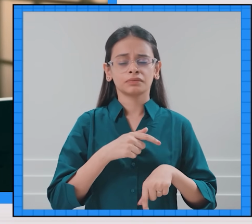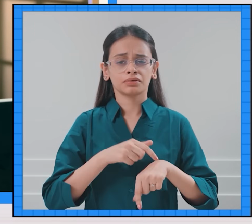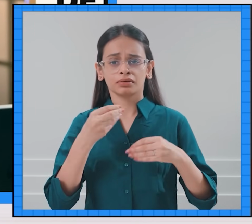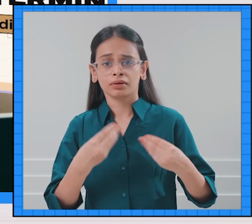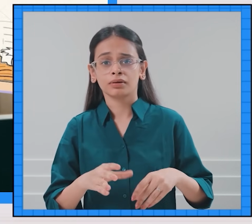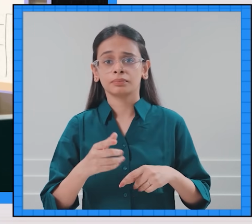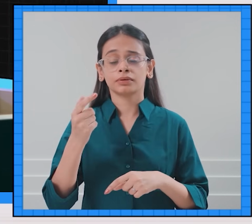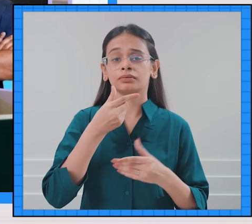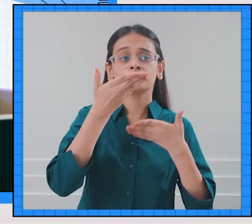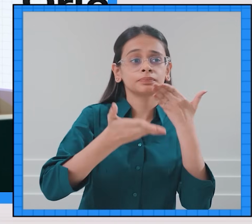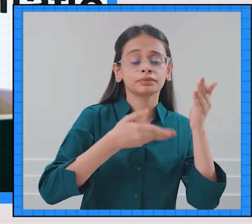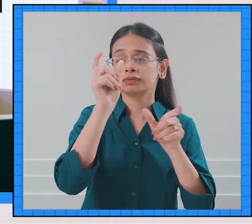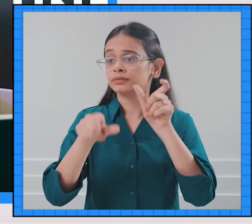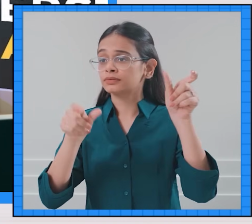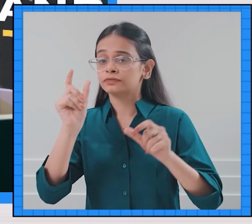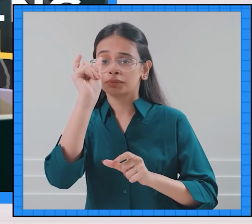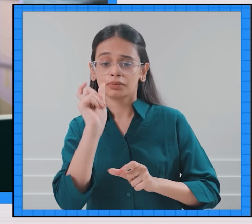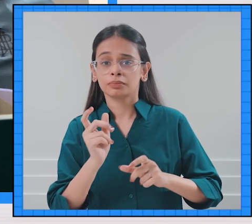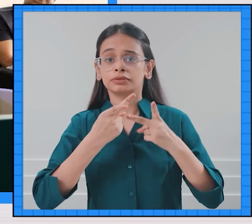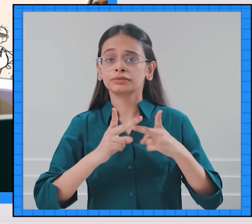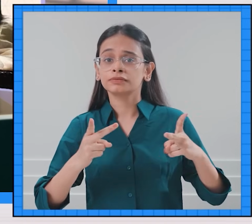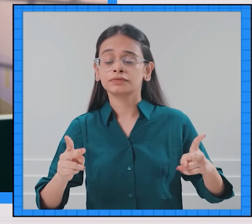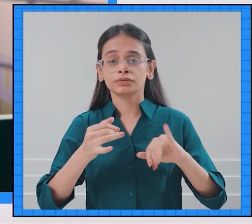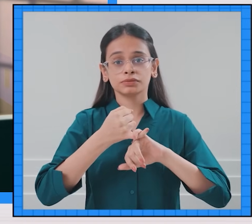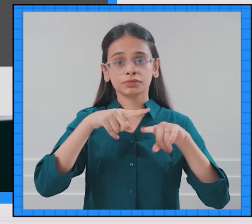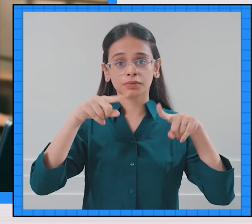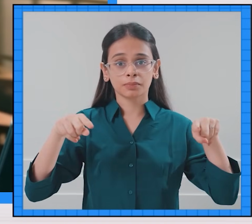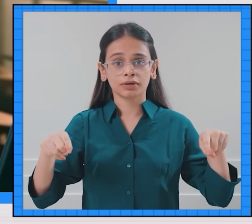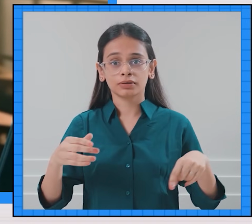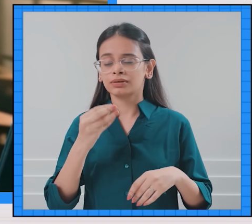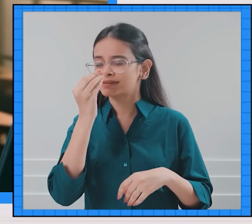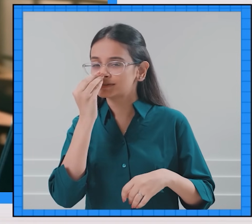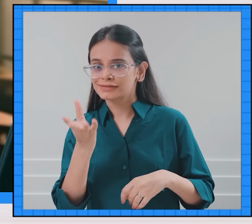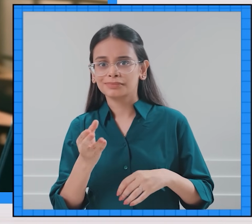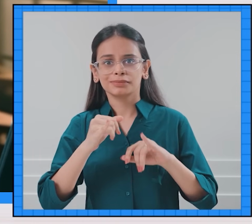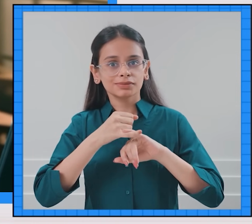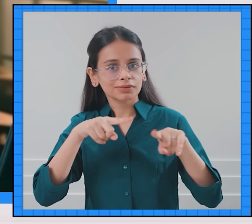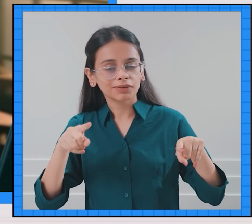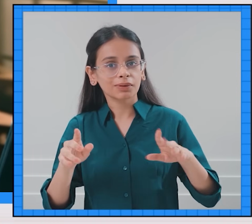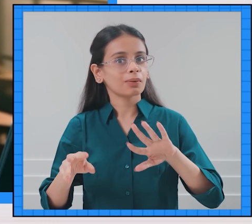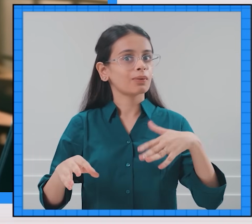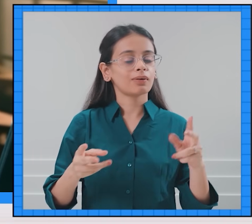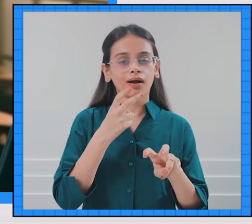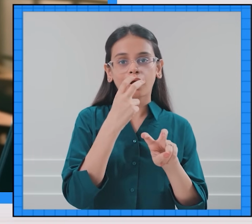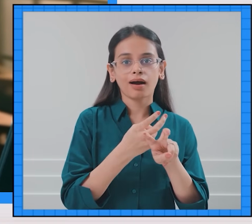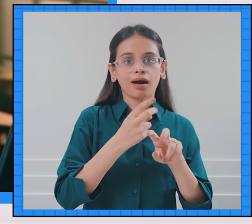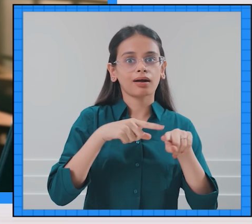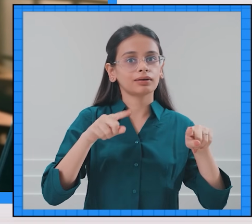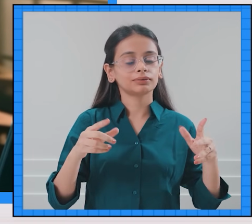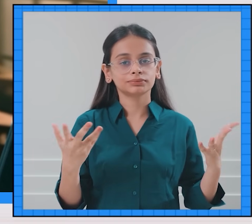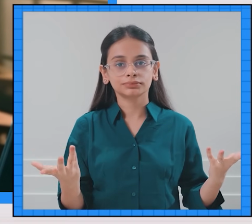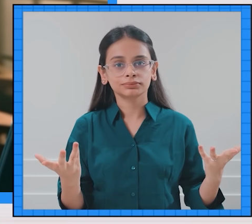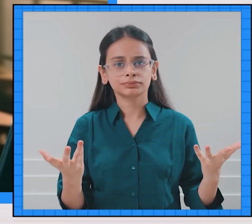We spend a lot of time educating people on various topics related to stock markets, be it simple stock investing or understanding complex